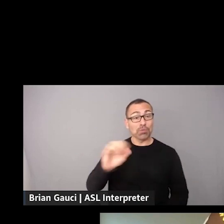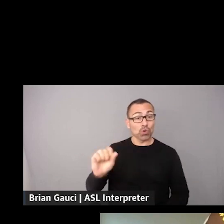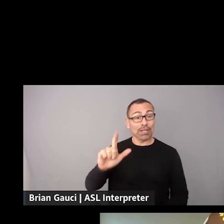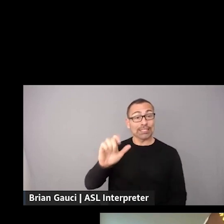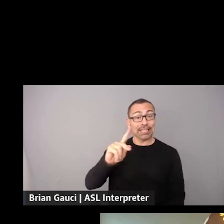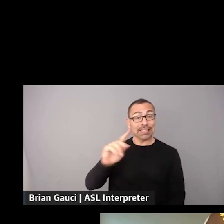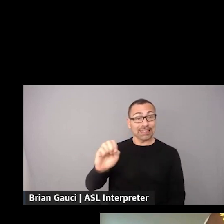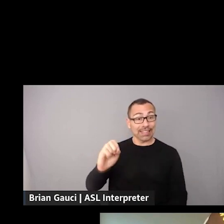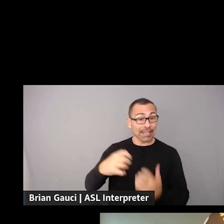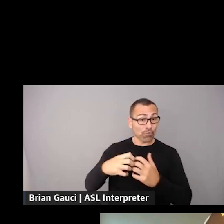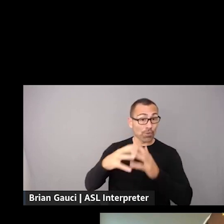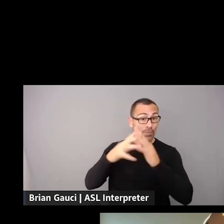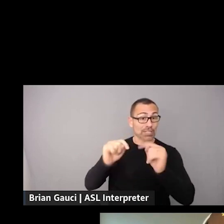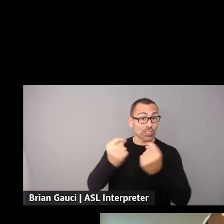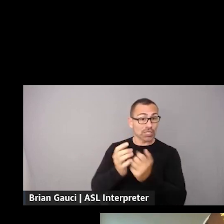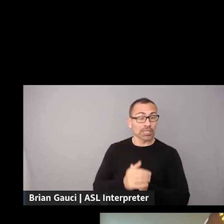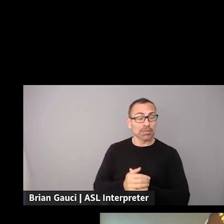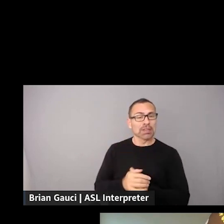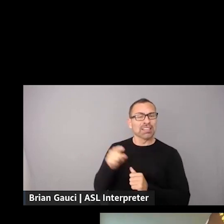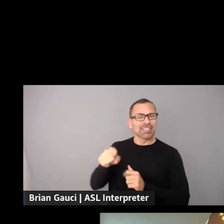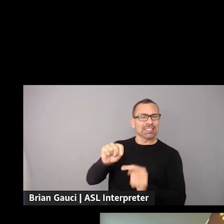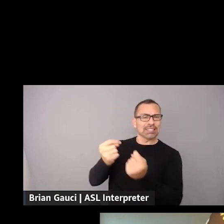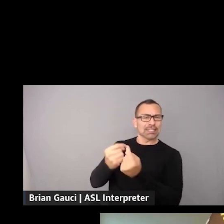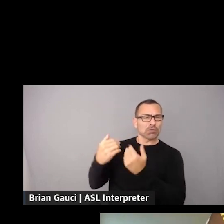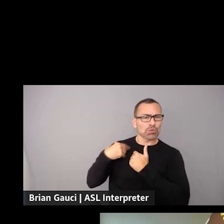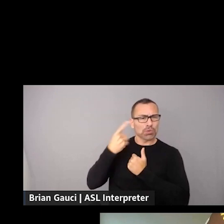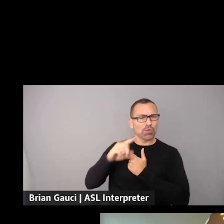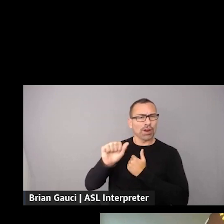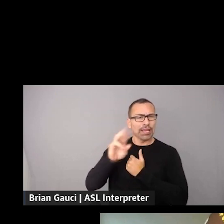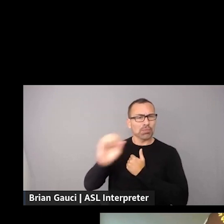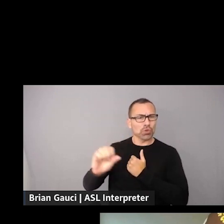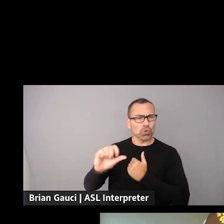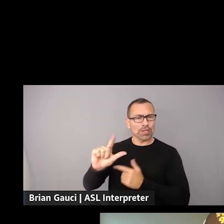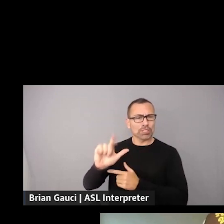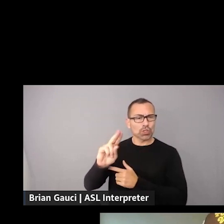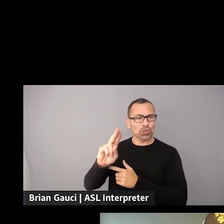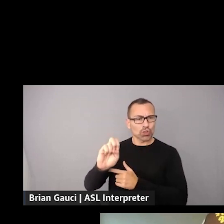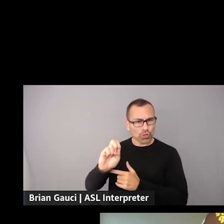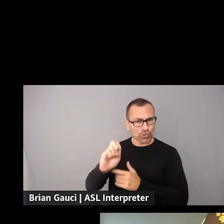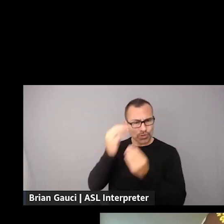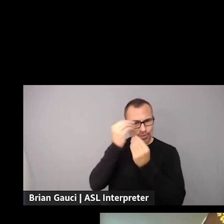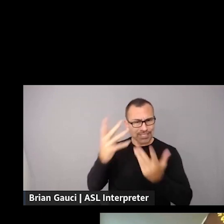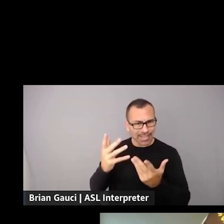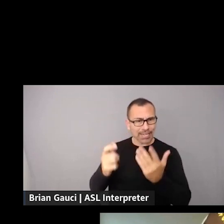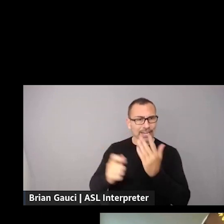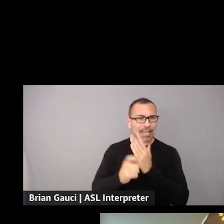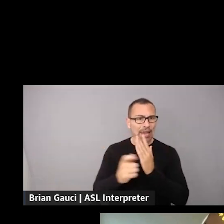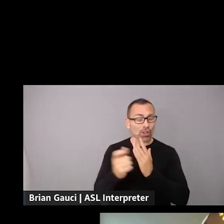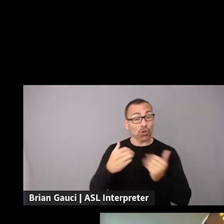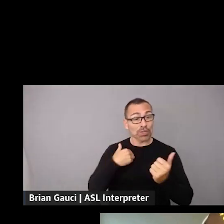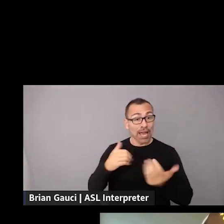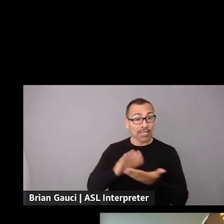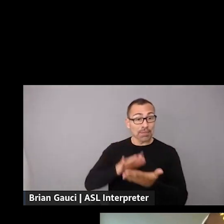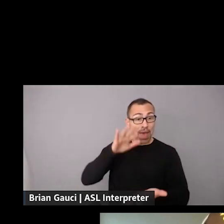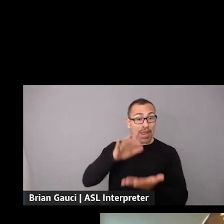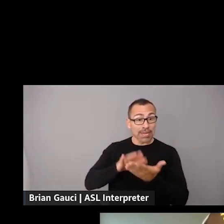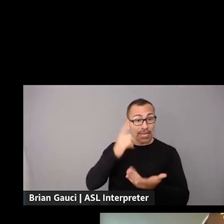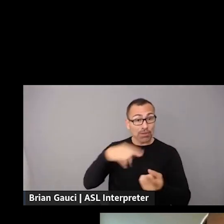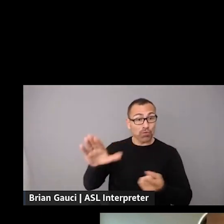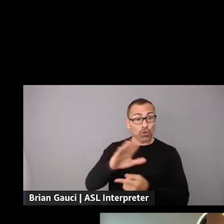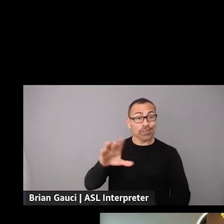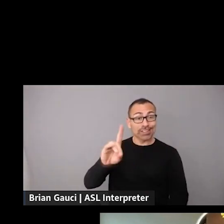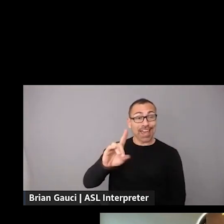Our team's responsible for the AWS Glue data catalog, which stores the metadata for your data lake. So we'll be talking more about data